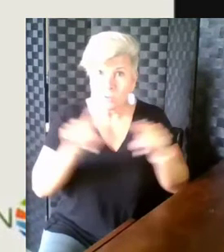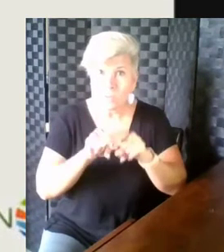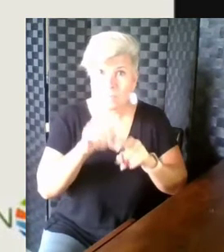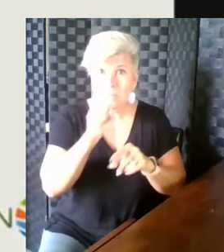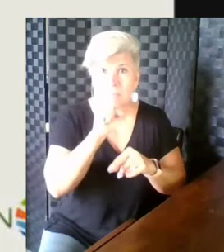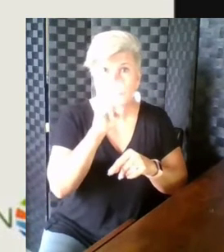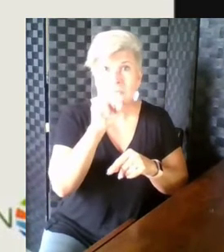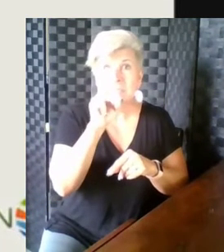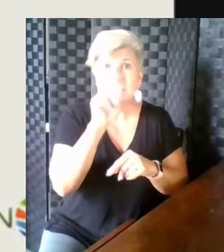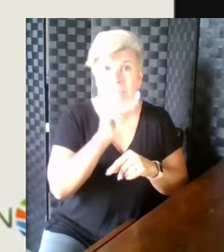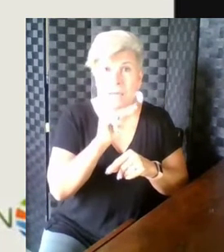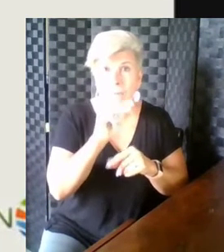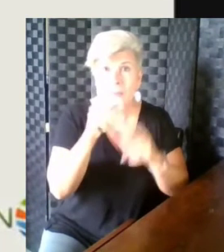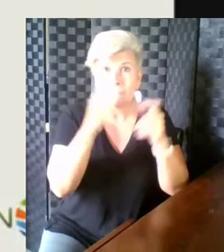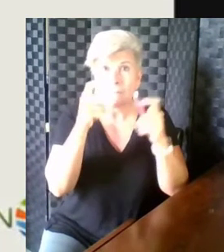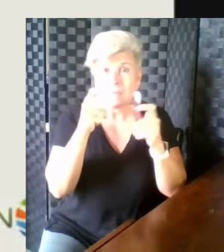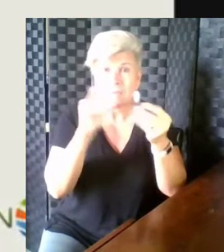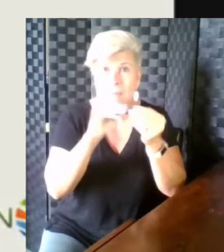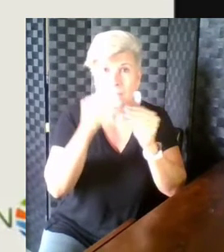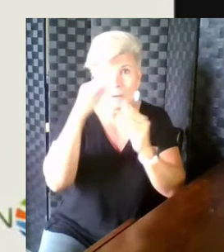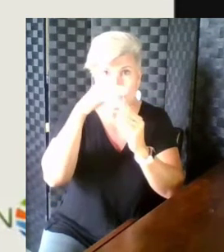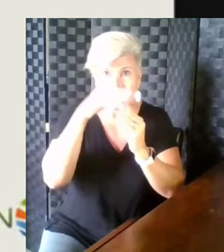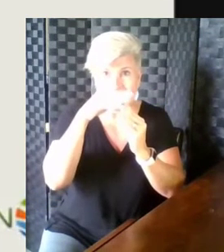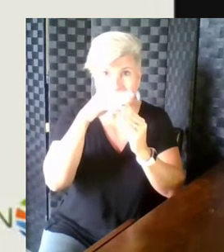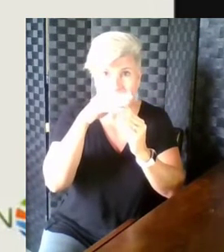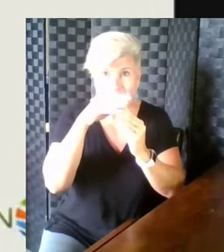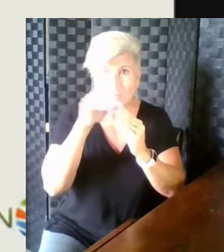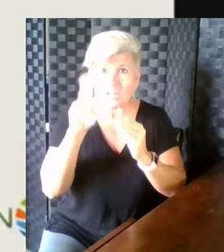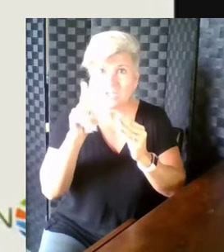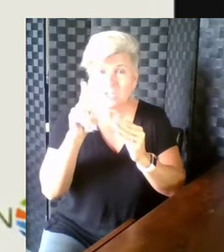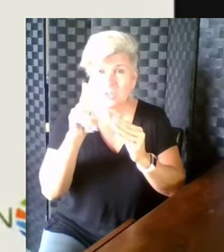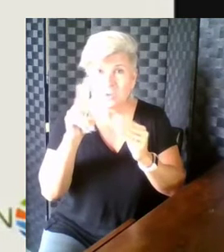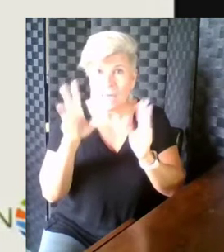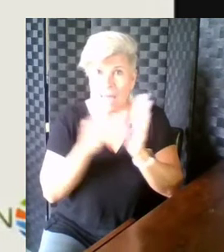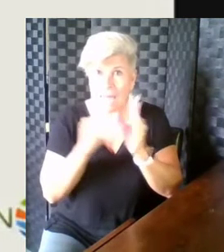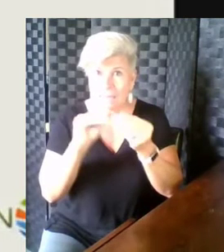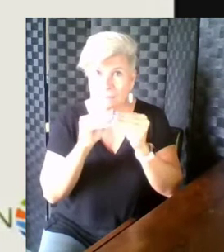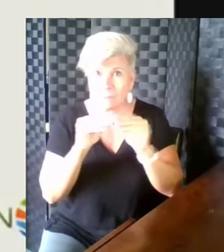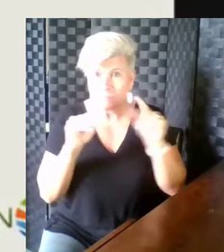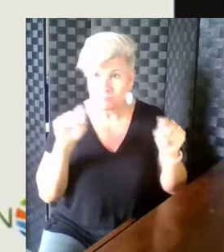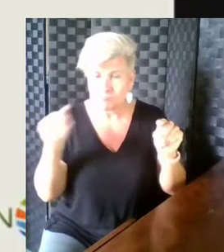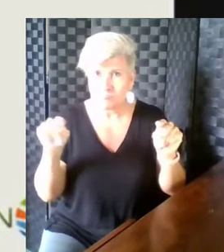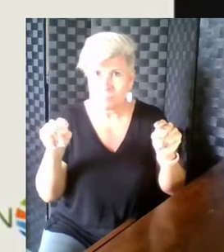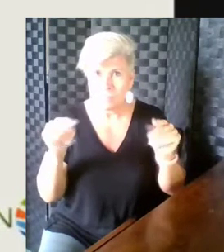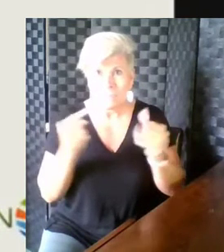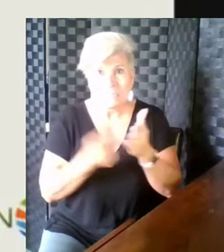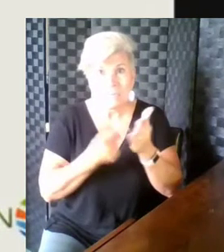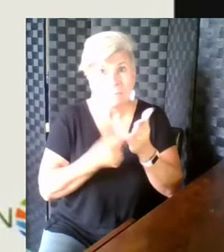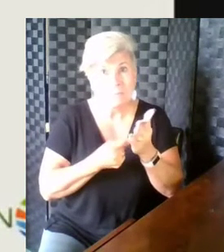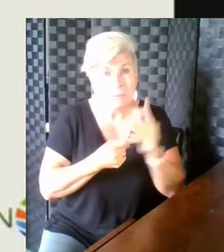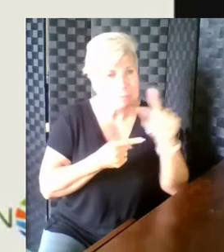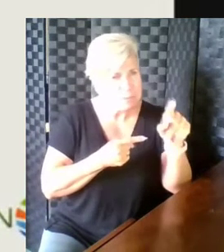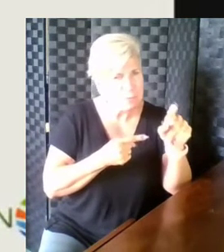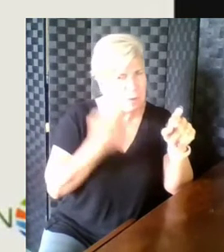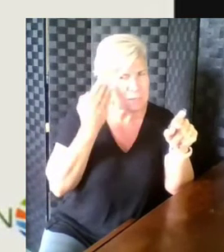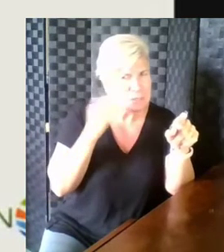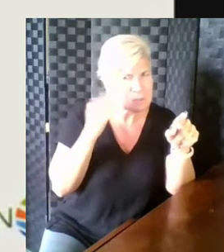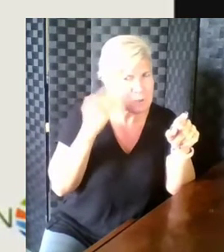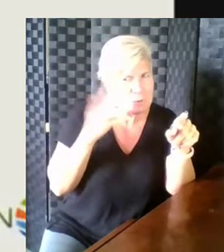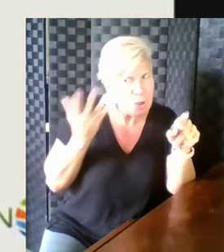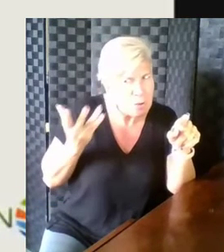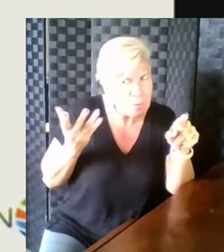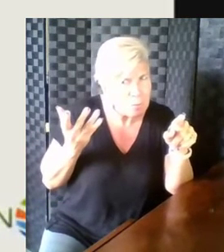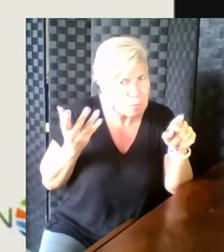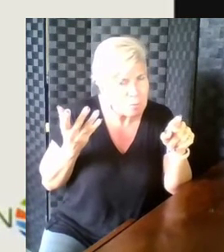is always the largest number, and it will be on top. The two add-ins will be underneath. Sometimes you will be asked to answer a question where an addend